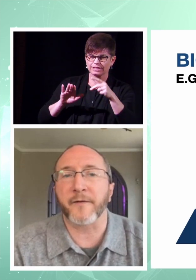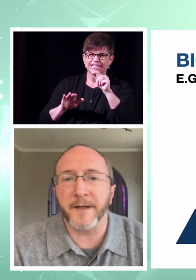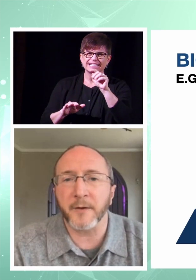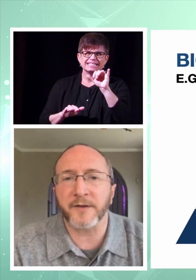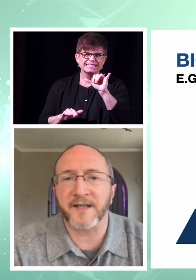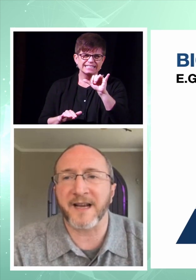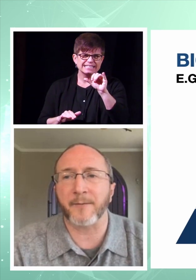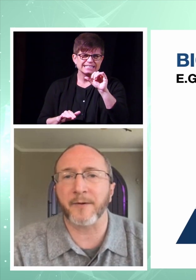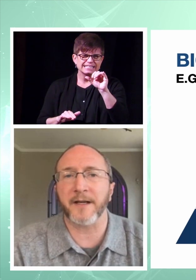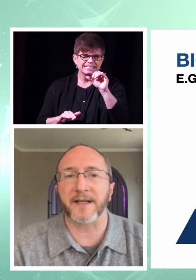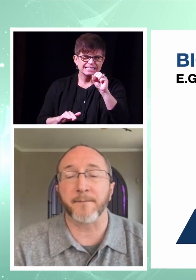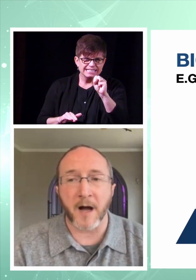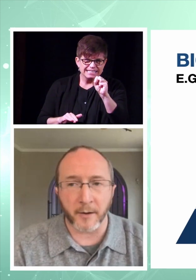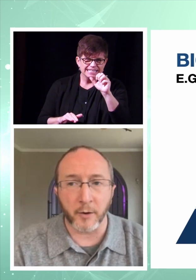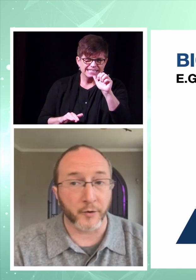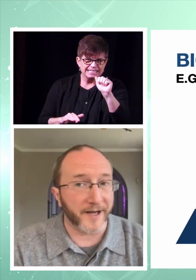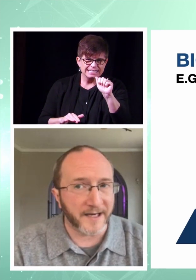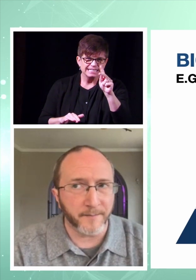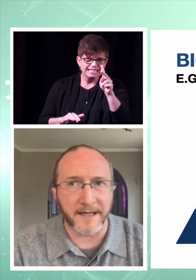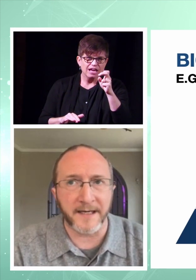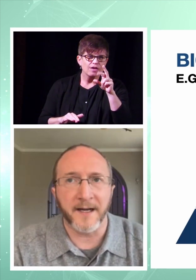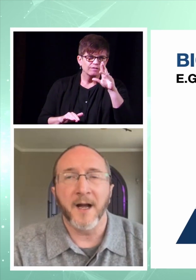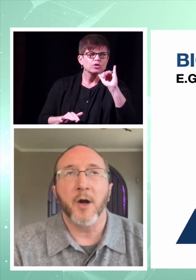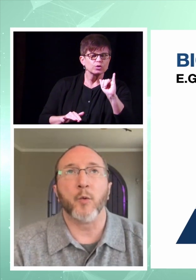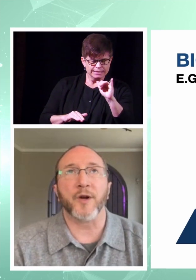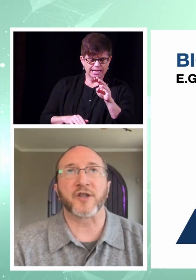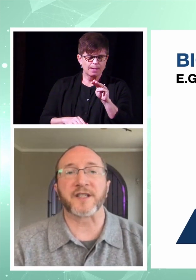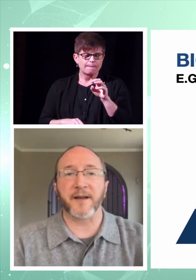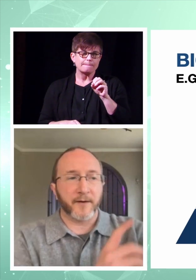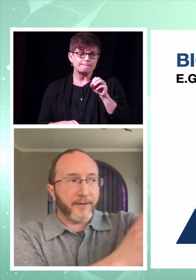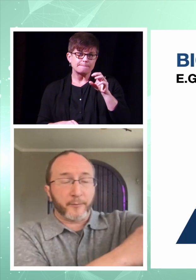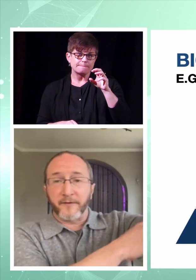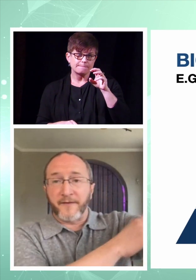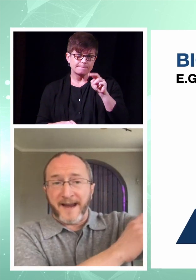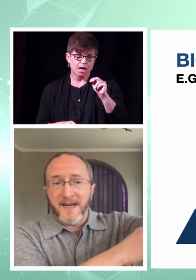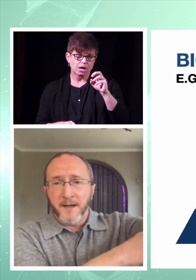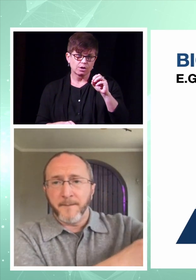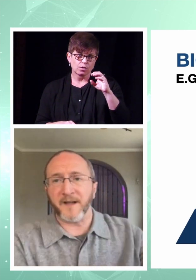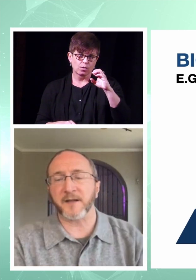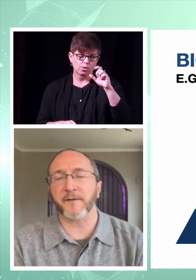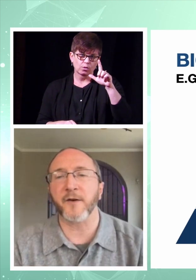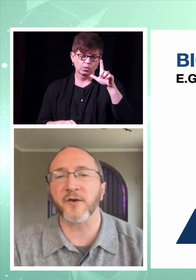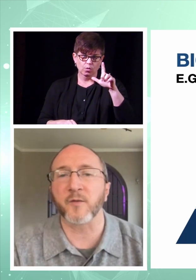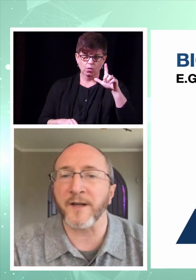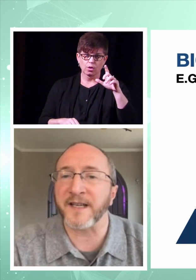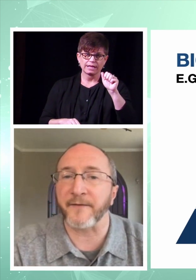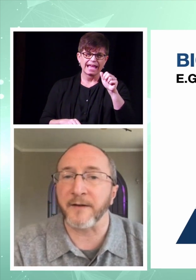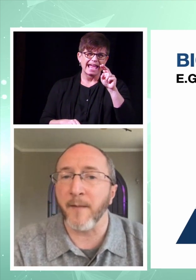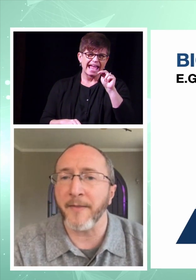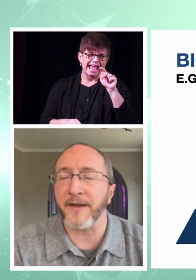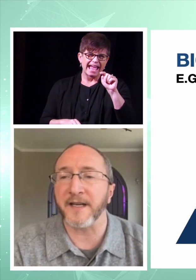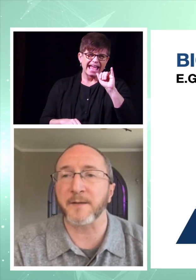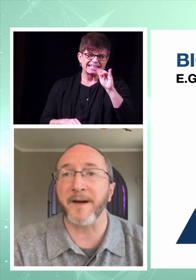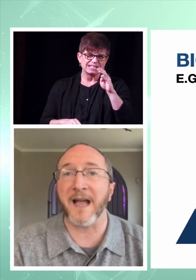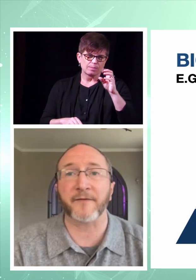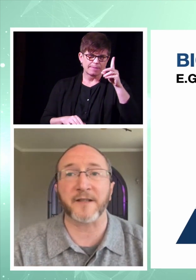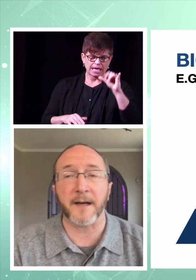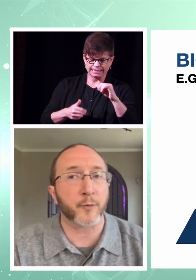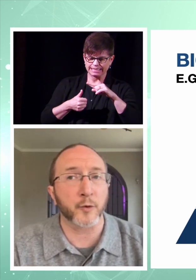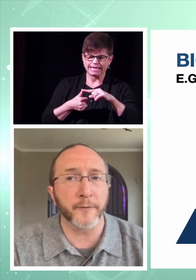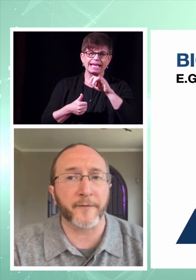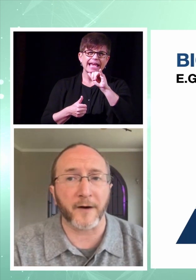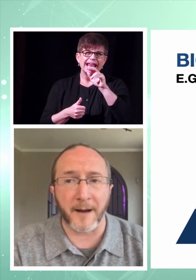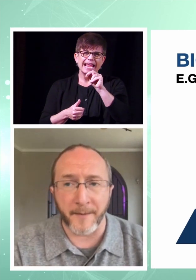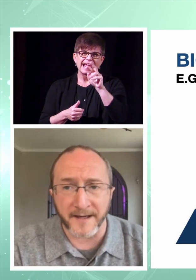of you are familiar with Tysabri. It's a monoclonal antibody which is given through the vein. It's infused once every month, and it's been